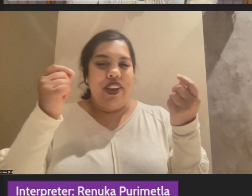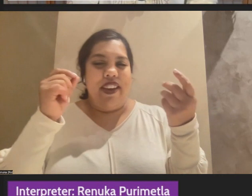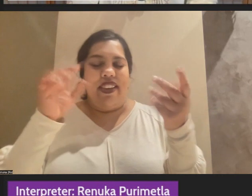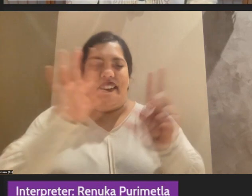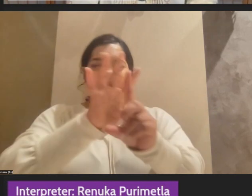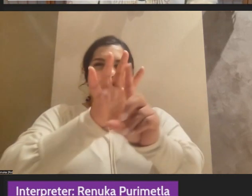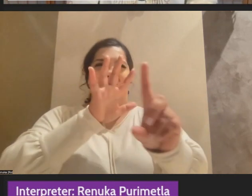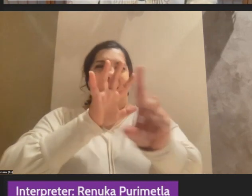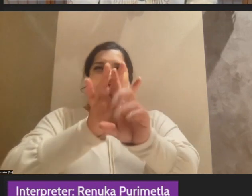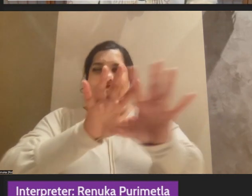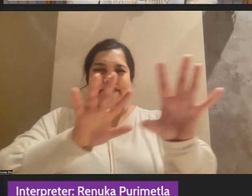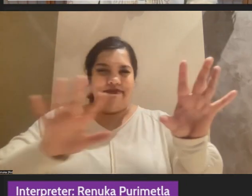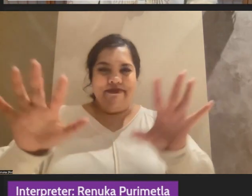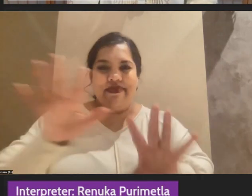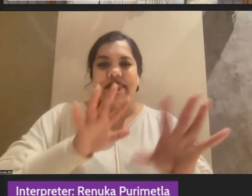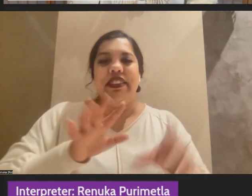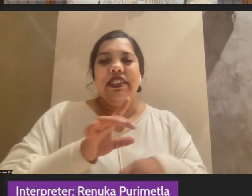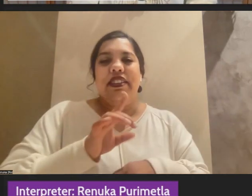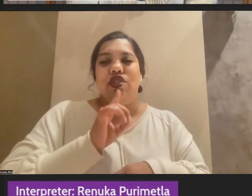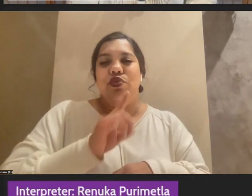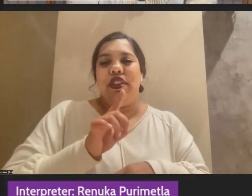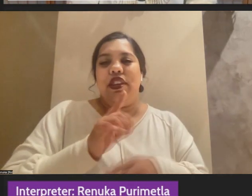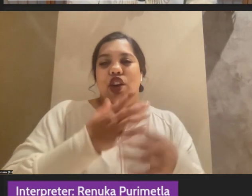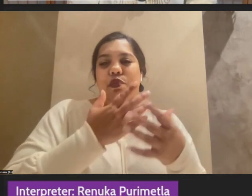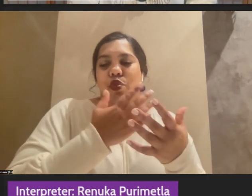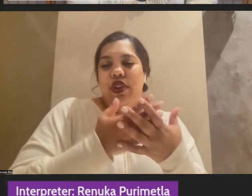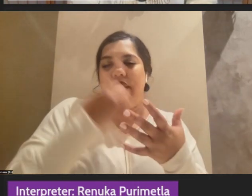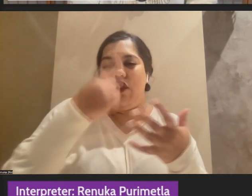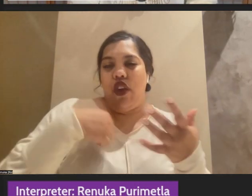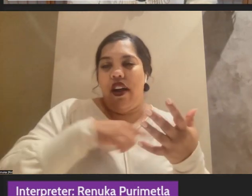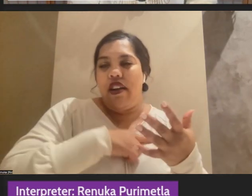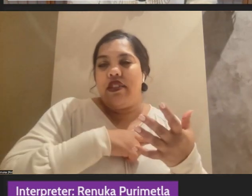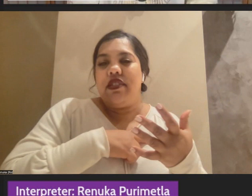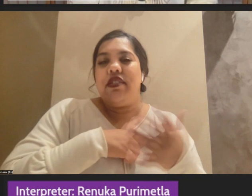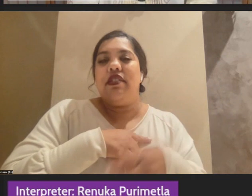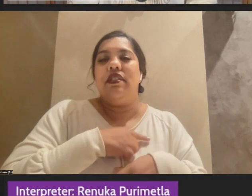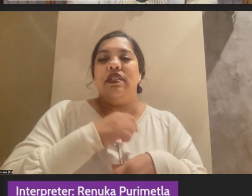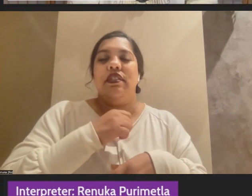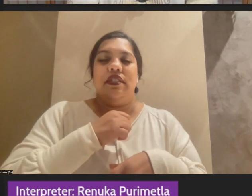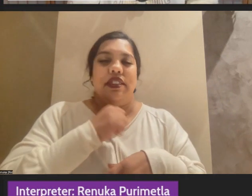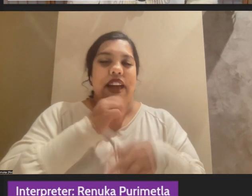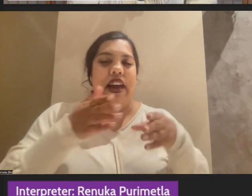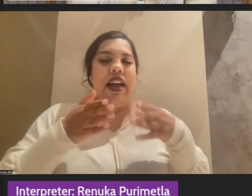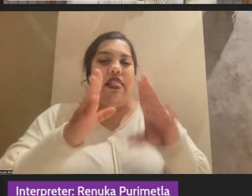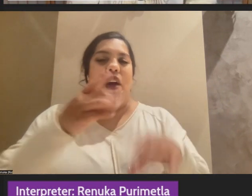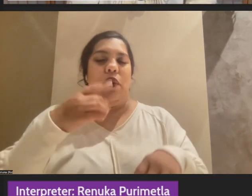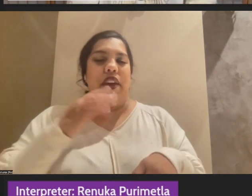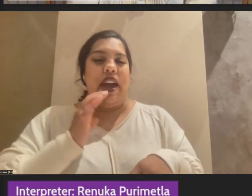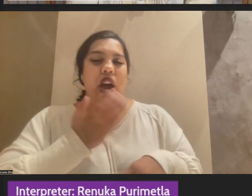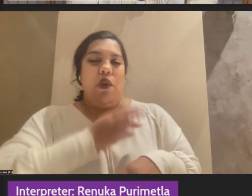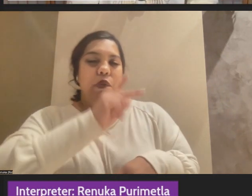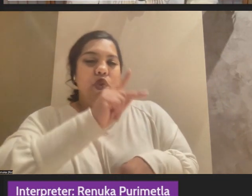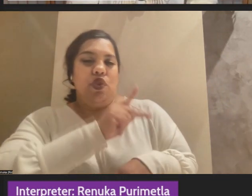desires and to affection for a few persons nearest to us. Our task, our invitation must